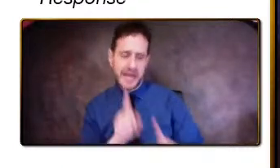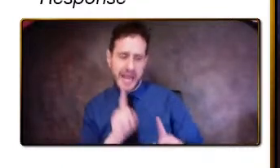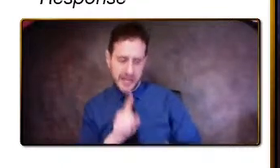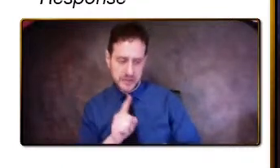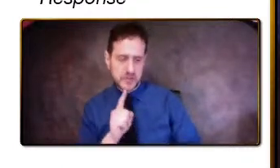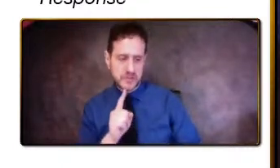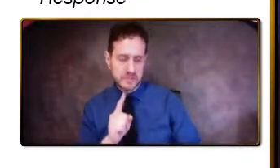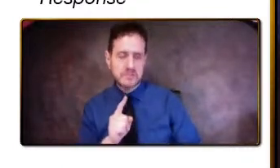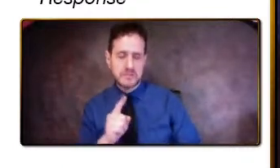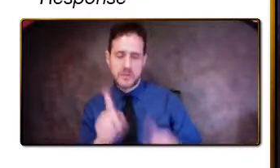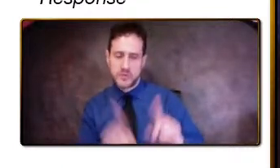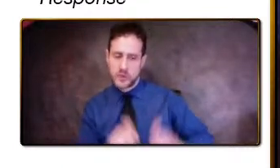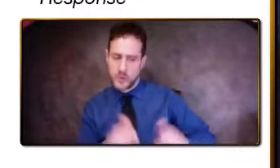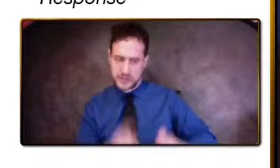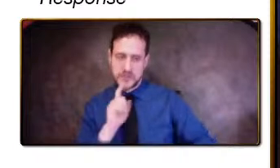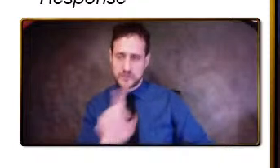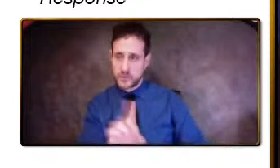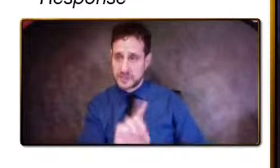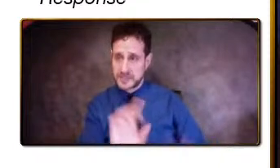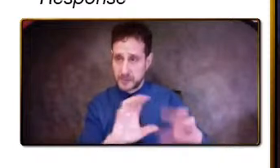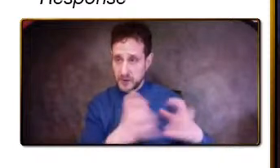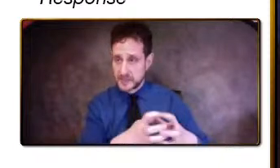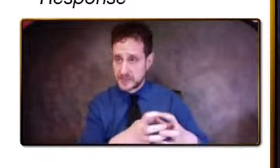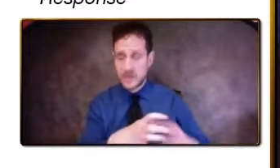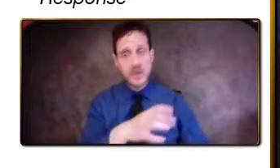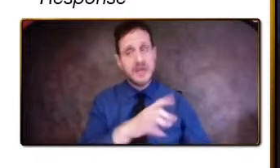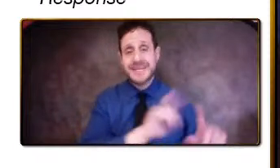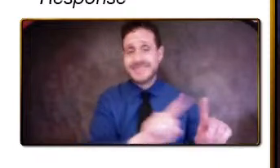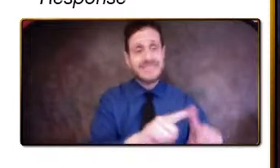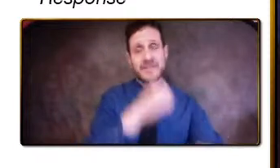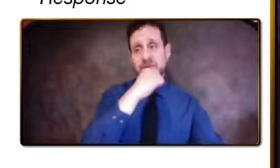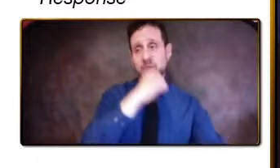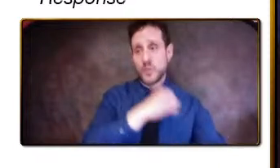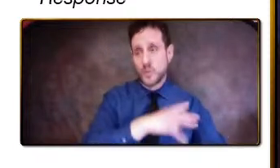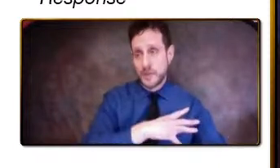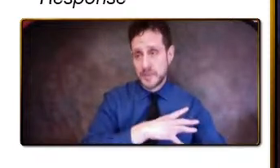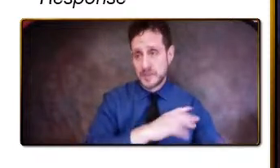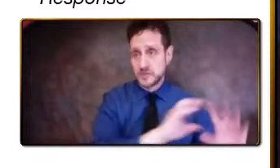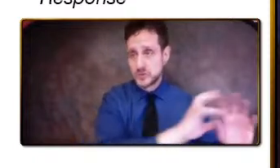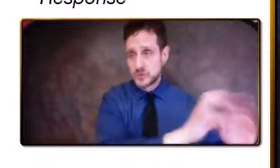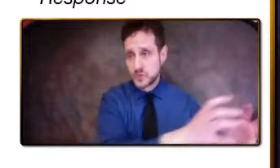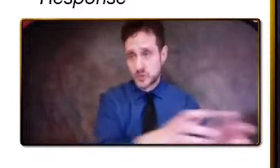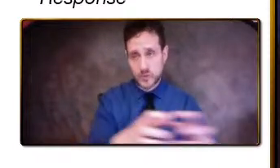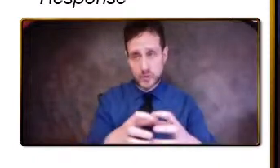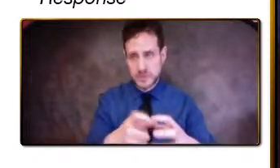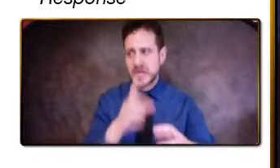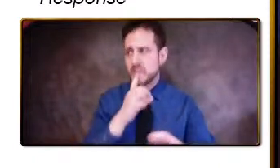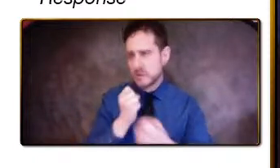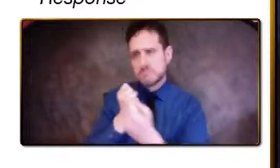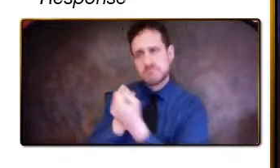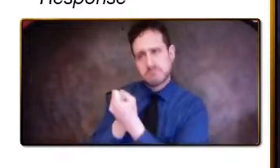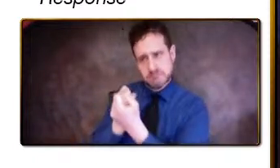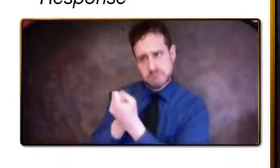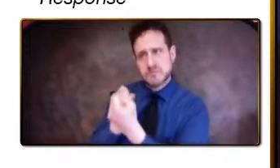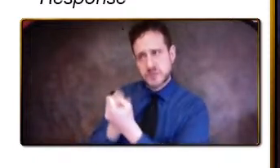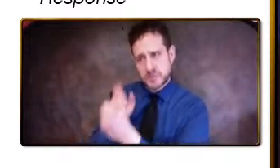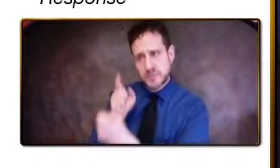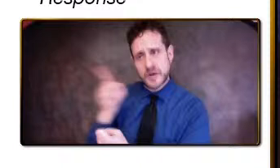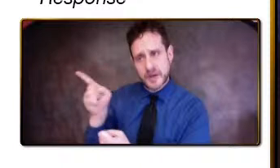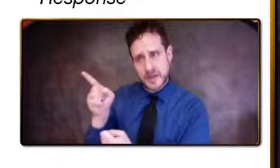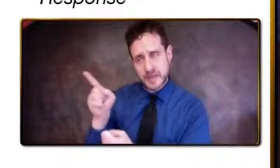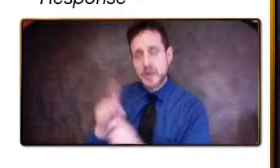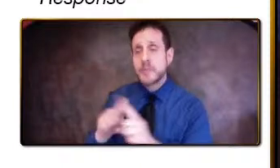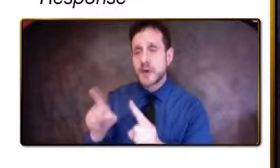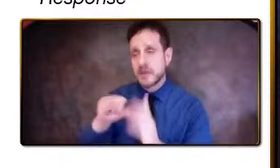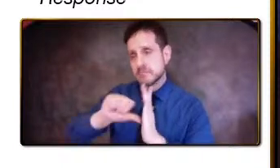caucus. And furthermore, women's groups have really rallied behind him, but with a focus